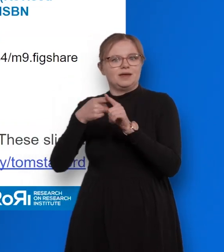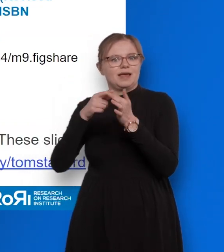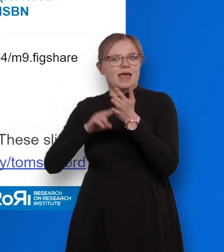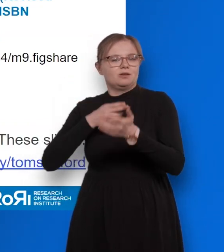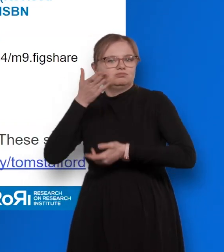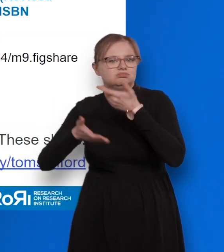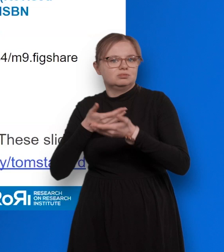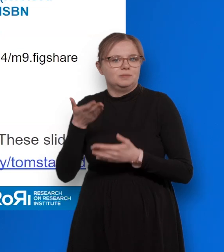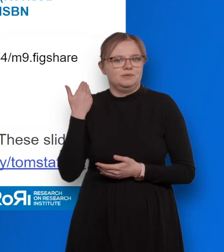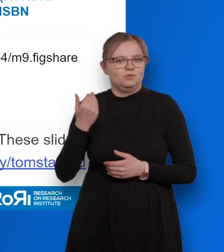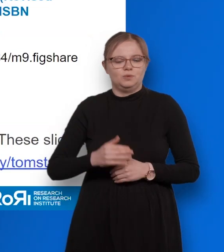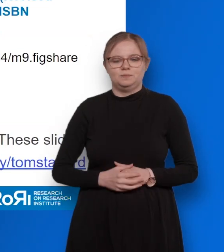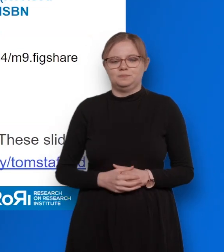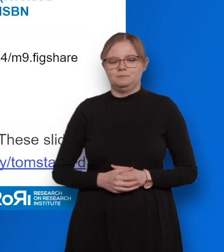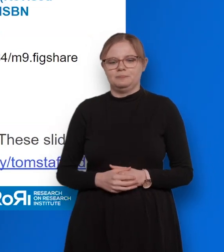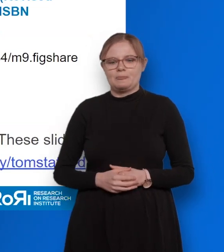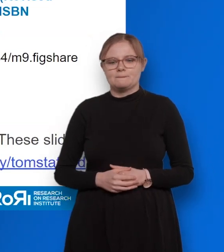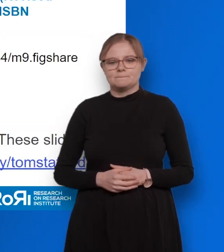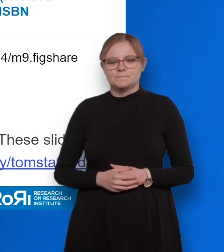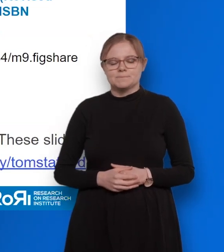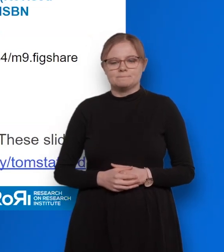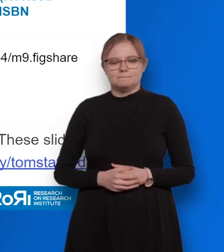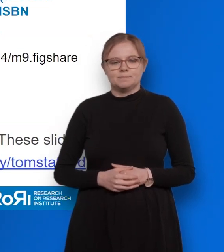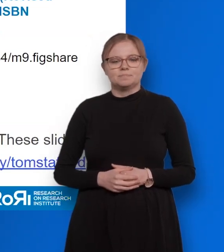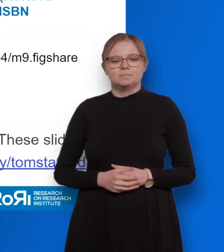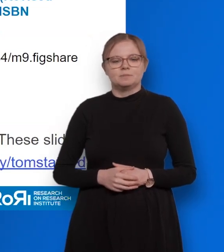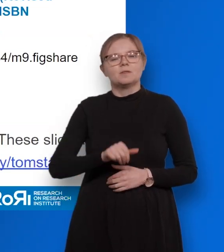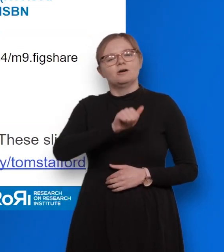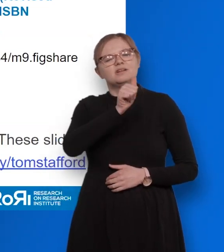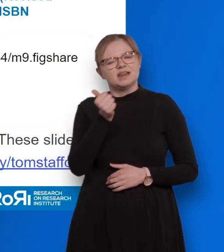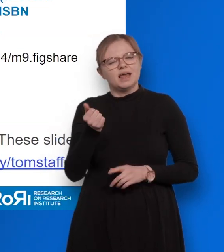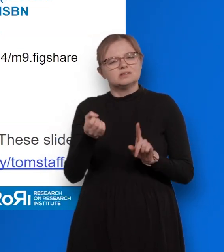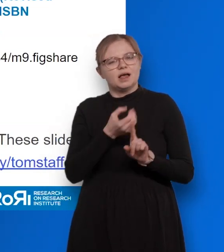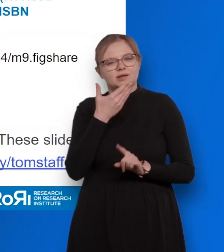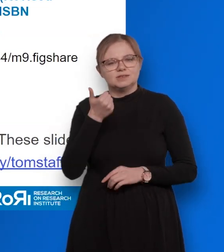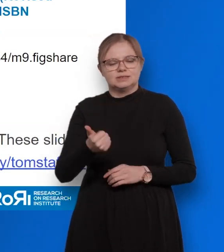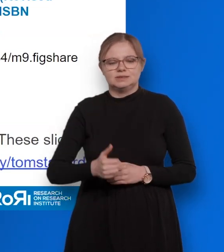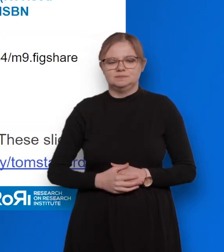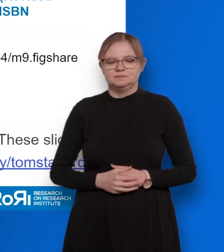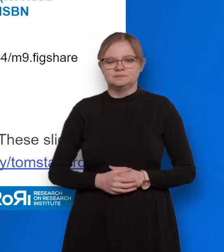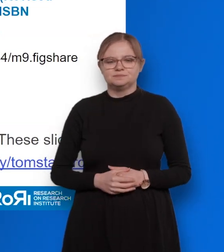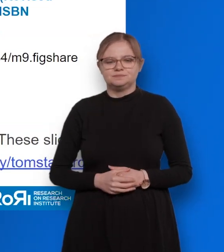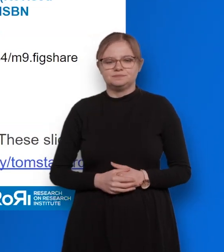talk earlier. And I thought at this stage, if we can have the next slide, please.